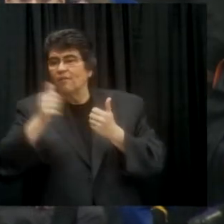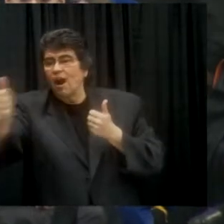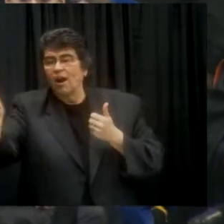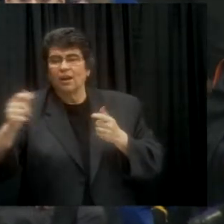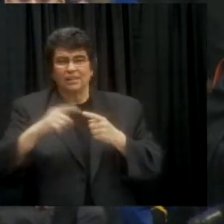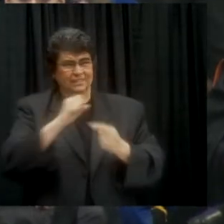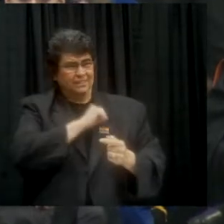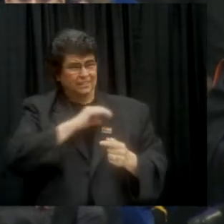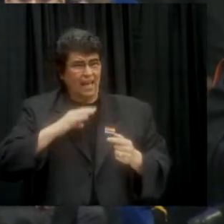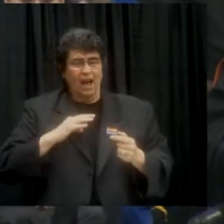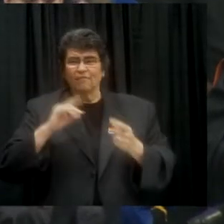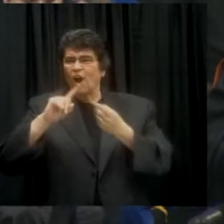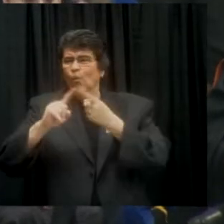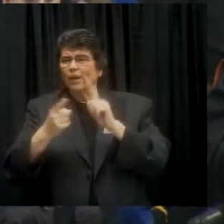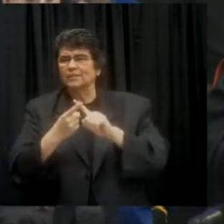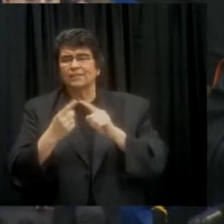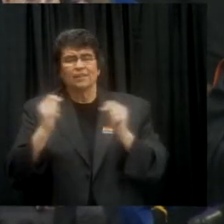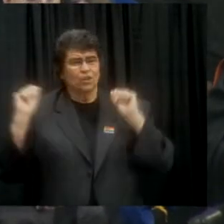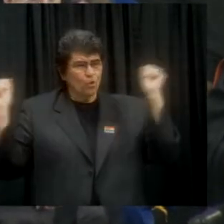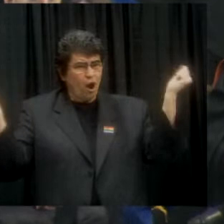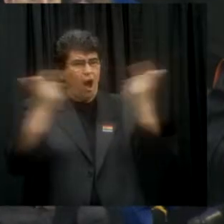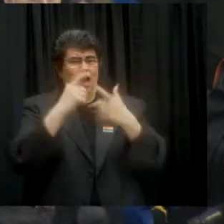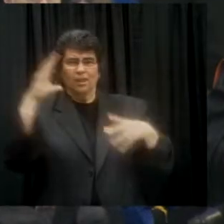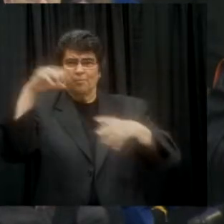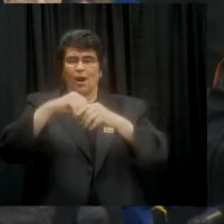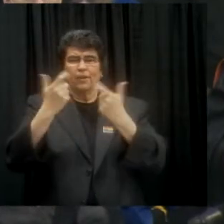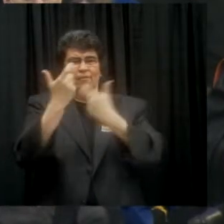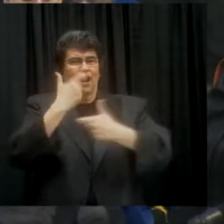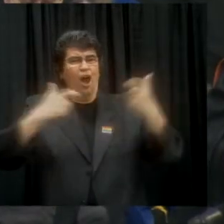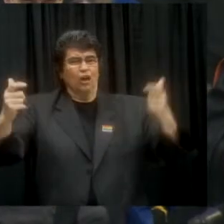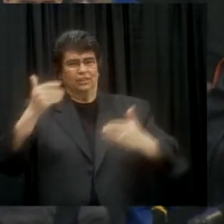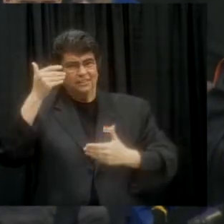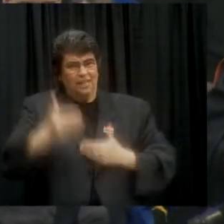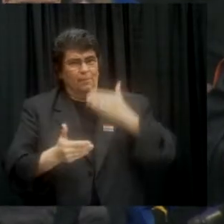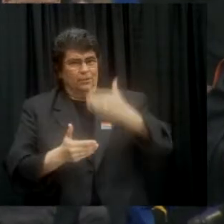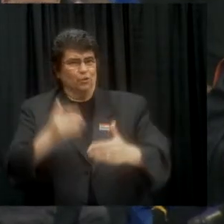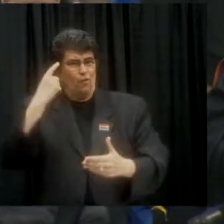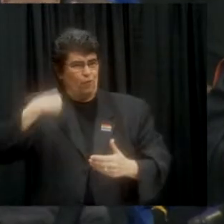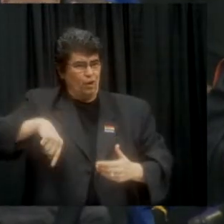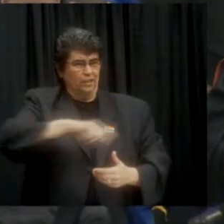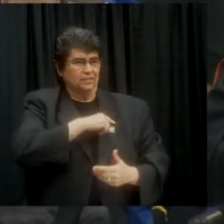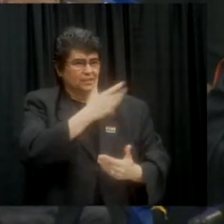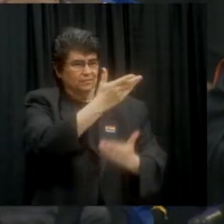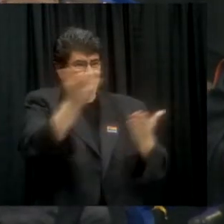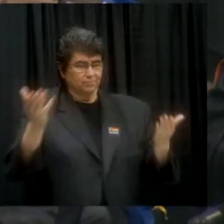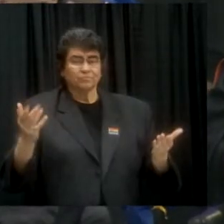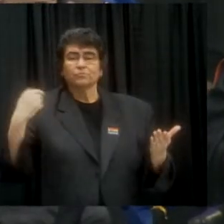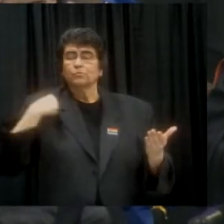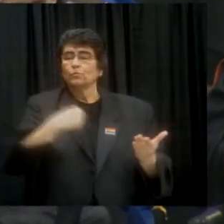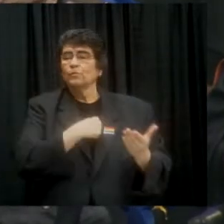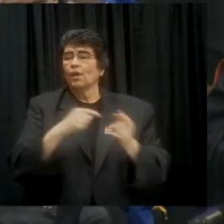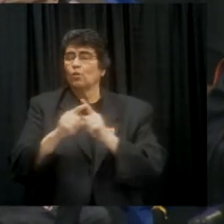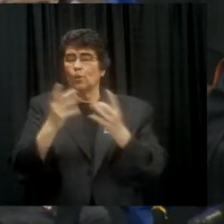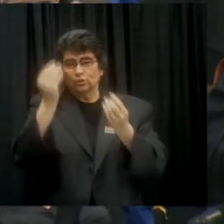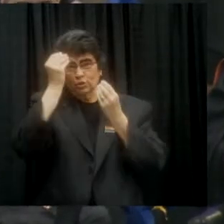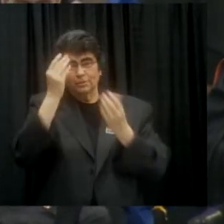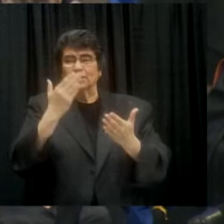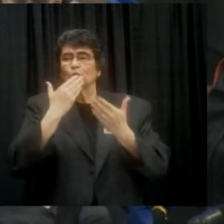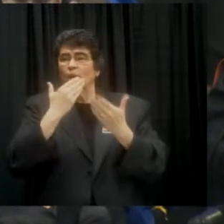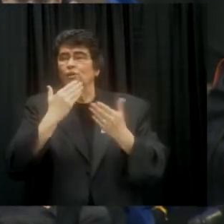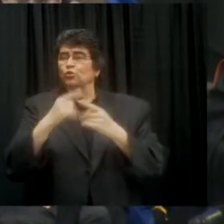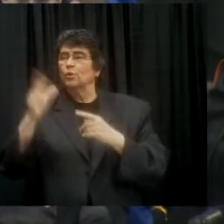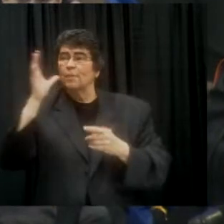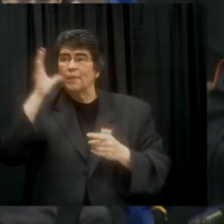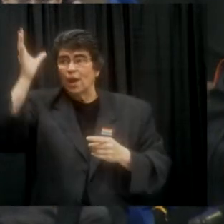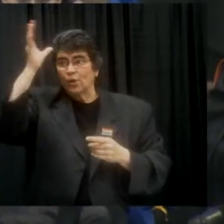staff themselves, you all are a part of a large stepping stone for us. We would also like to express our gratitude to